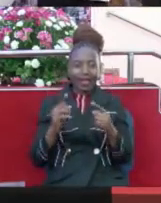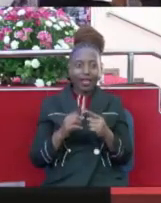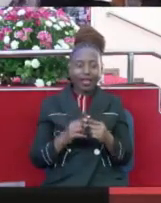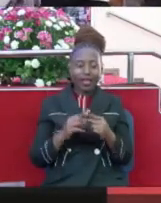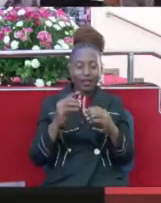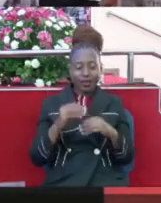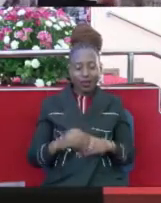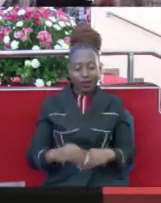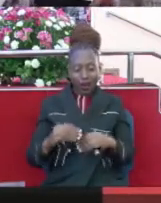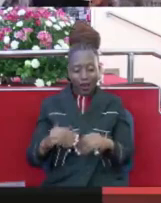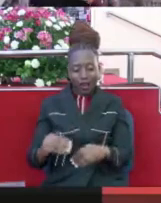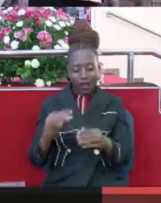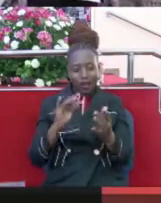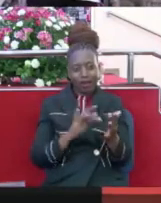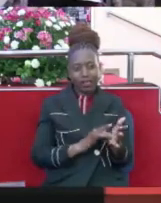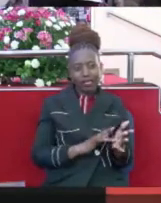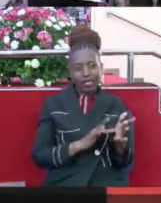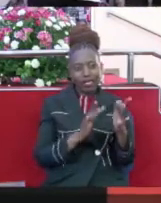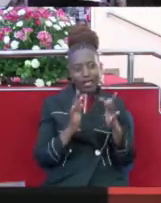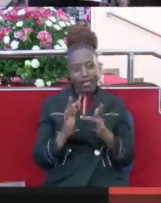decided to follow